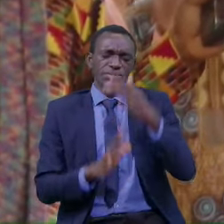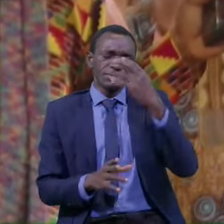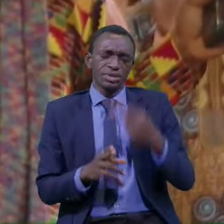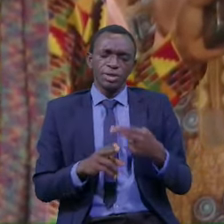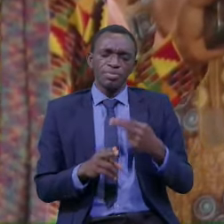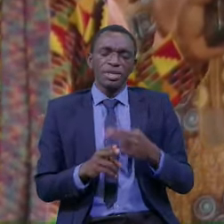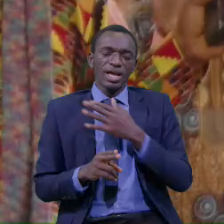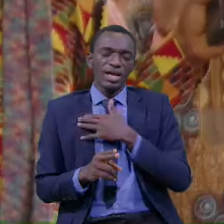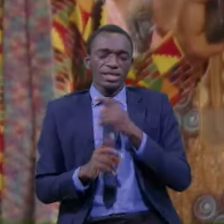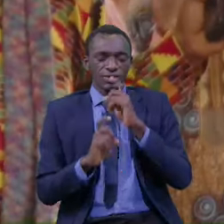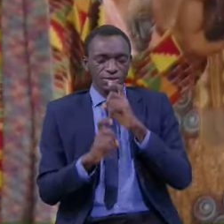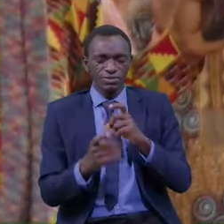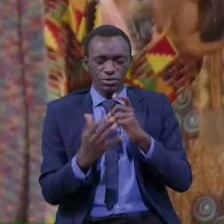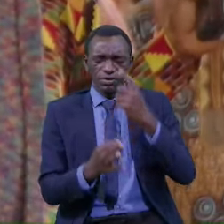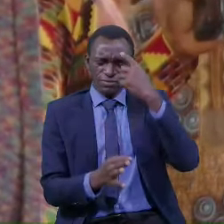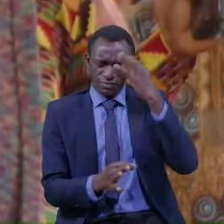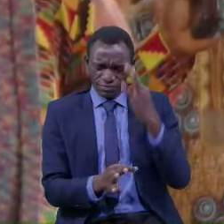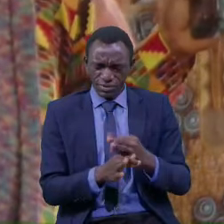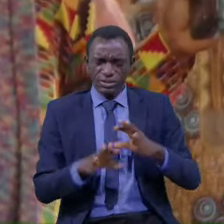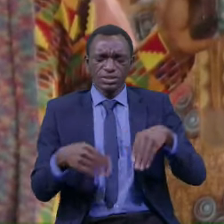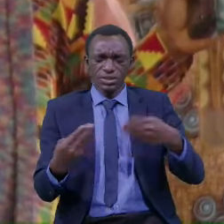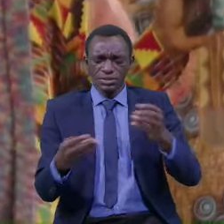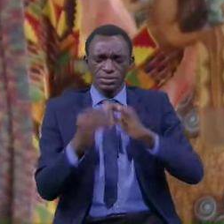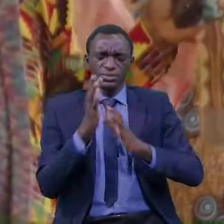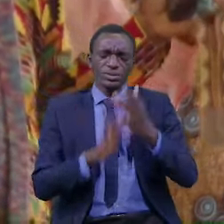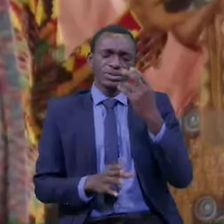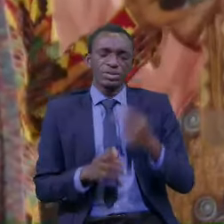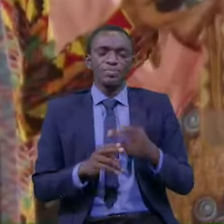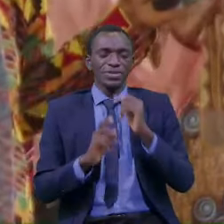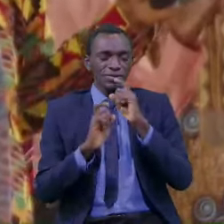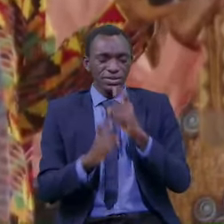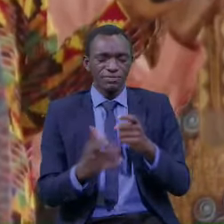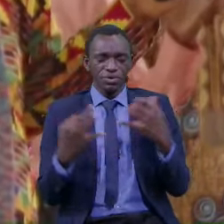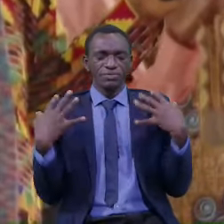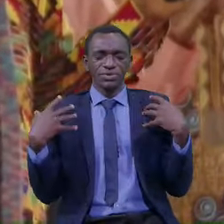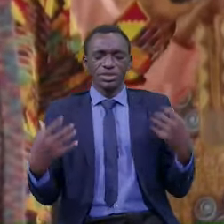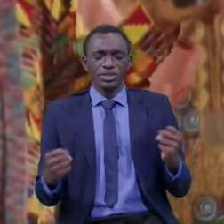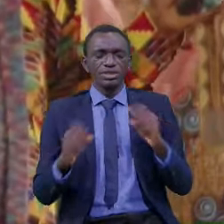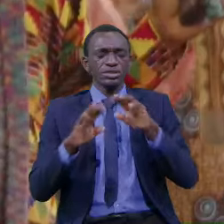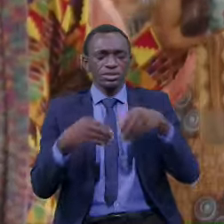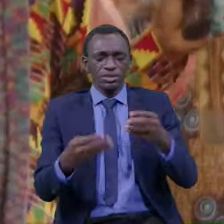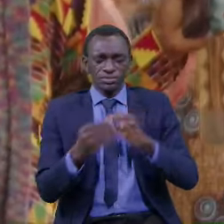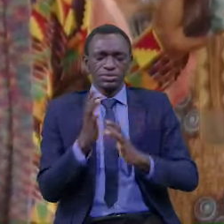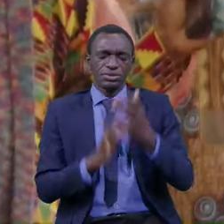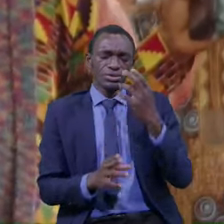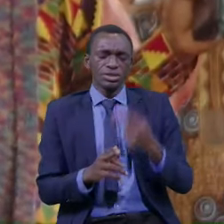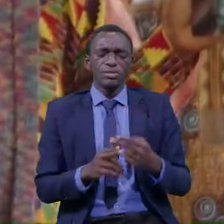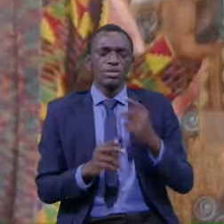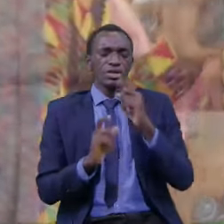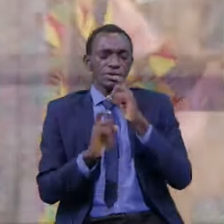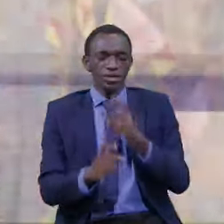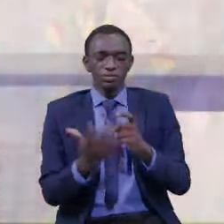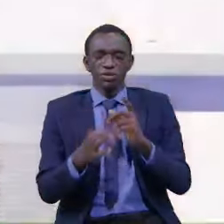of faith, the gifts of healing, the gifts of the working of